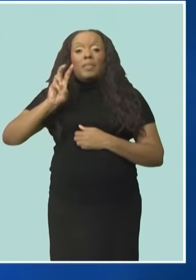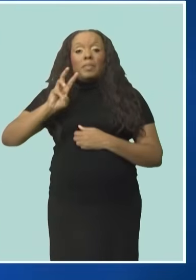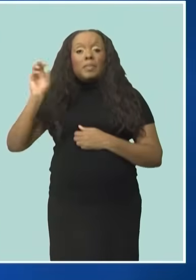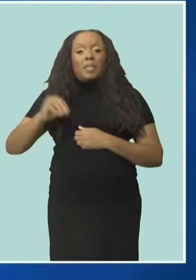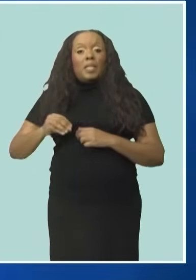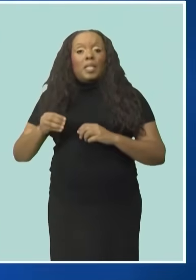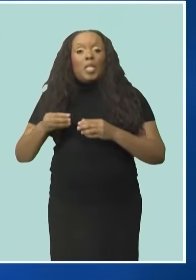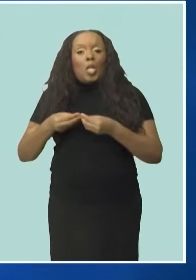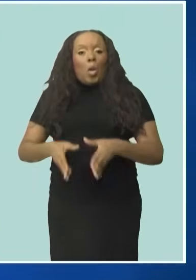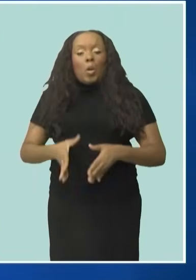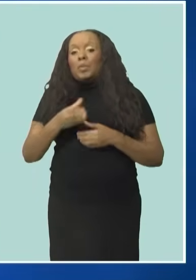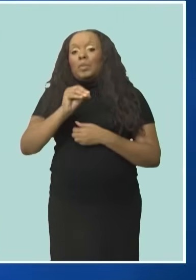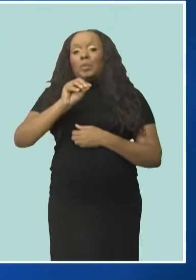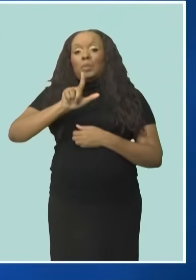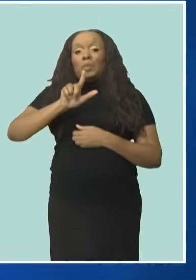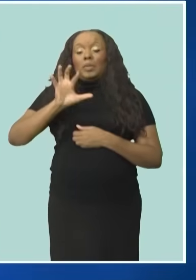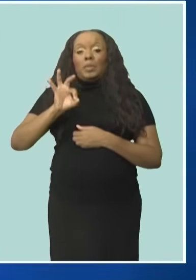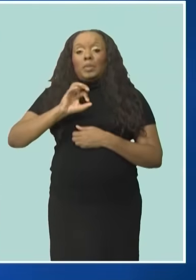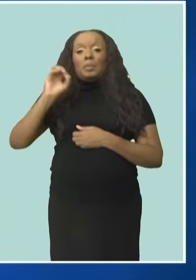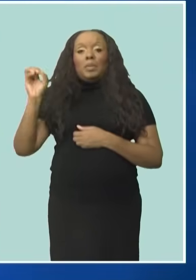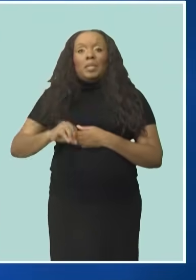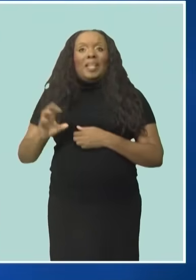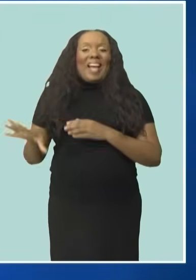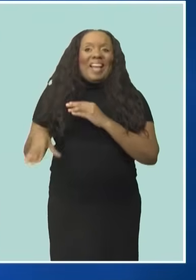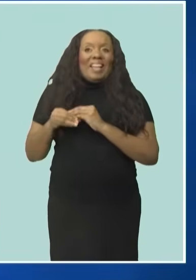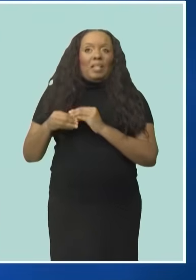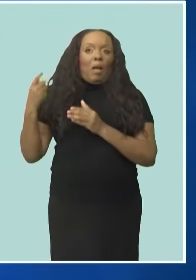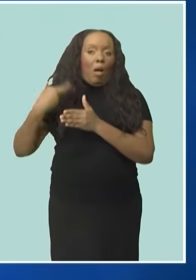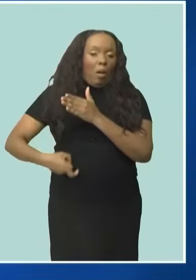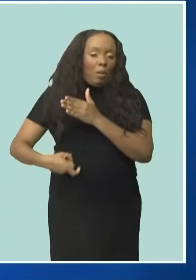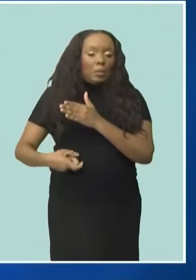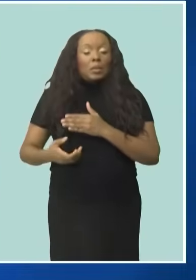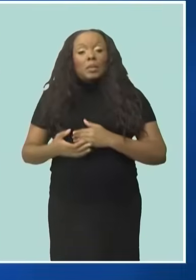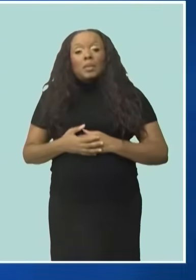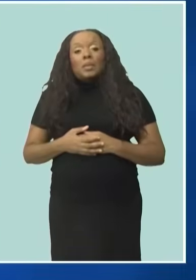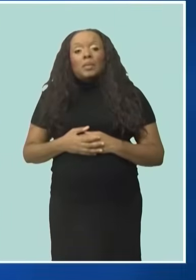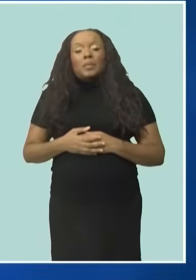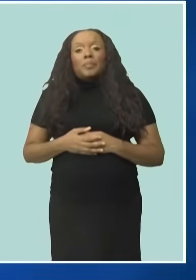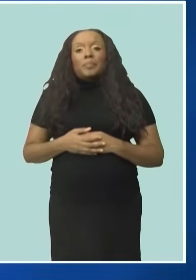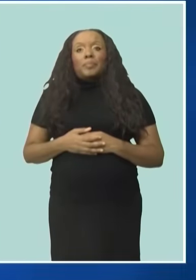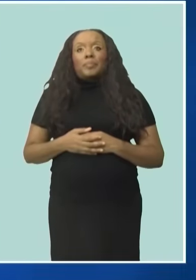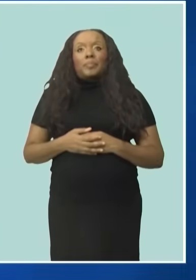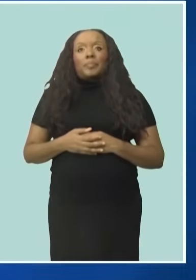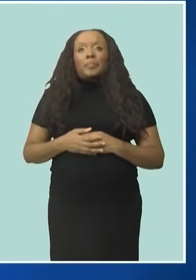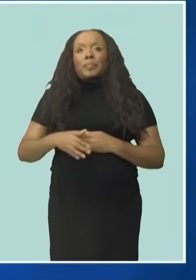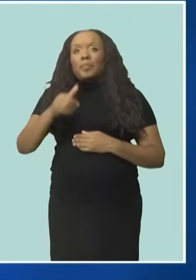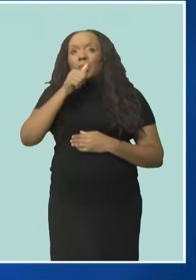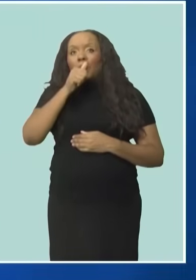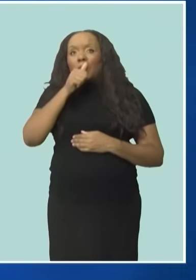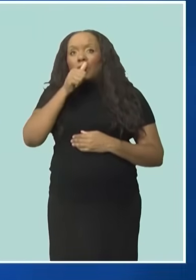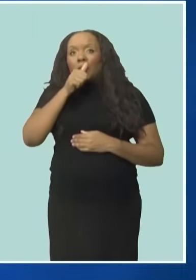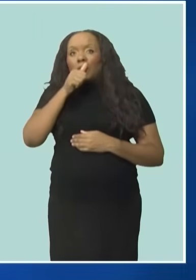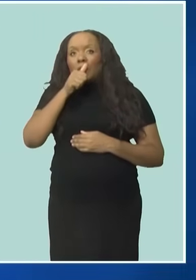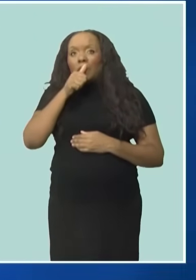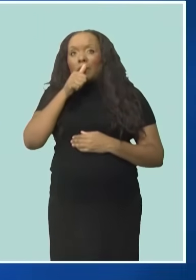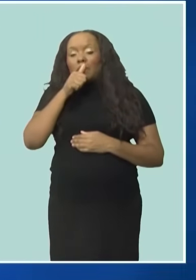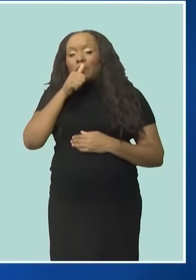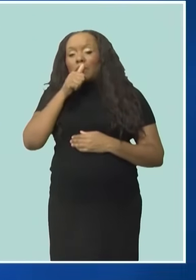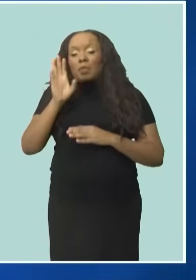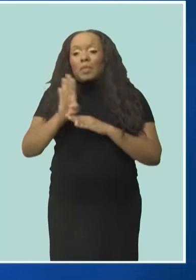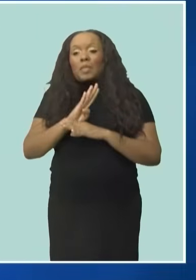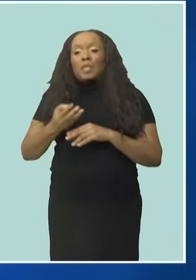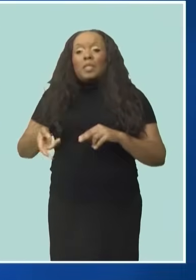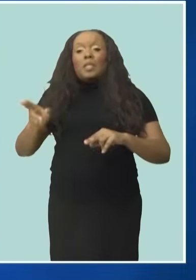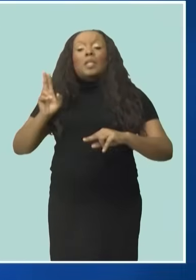and 29% of the additional costs. The share of the private sector increases to 69%